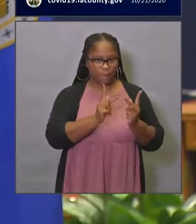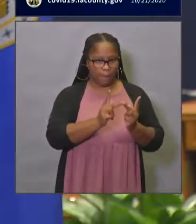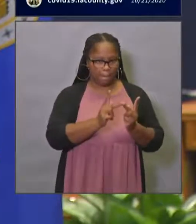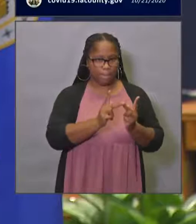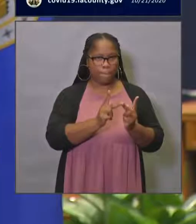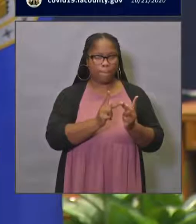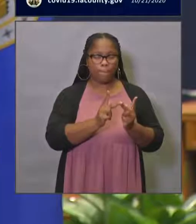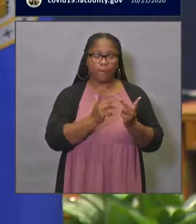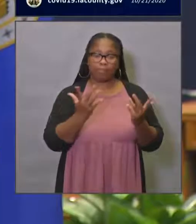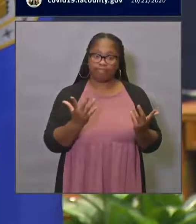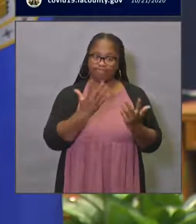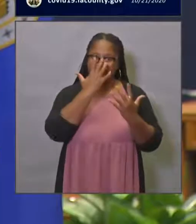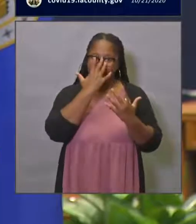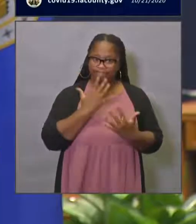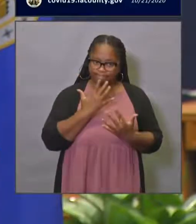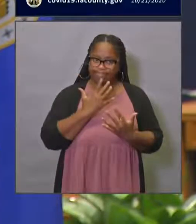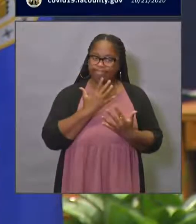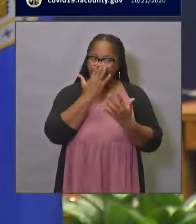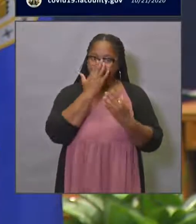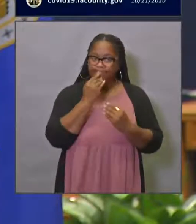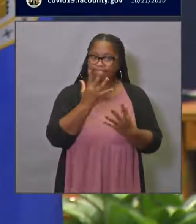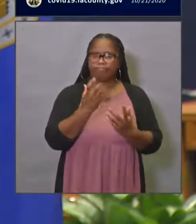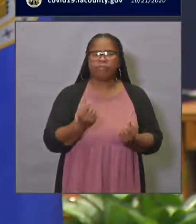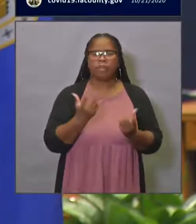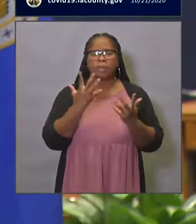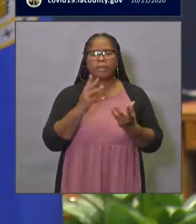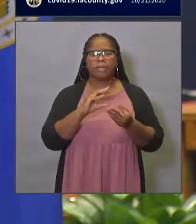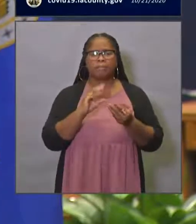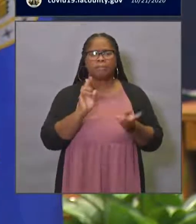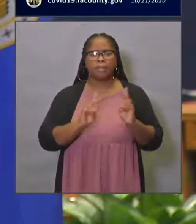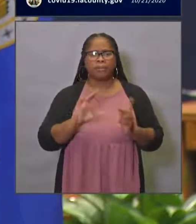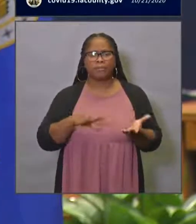This does unfortunately bring the total number of deaths to